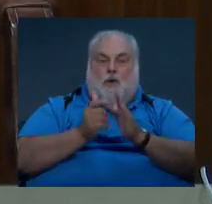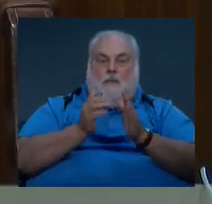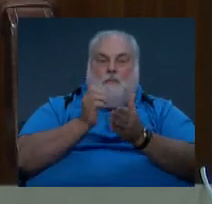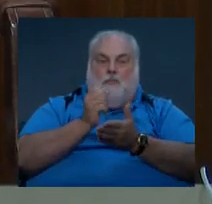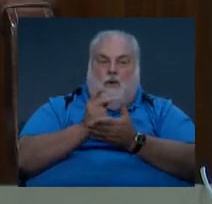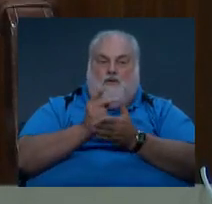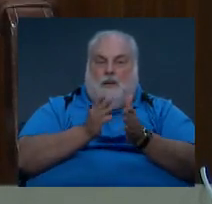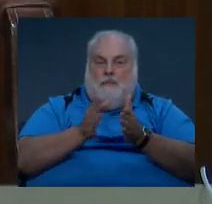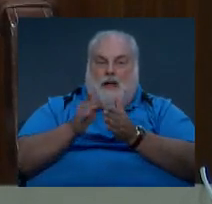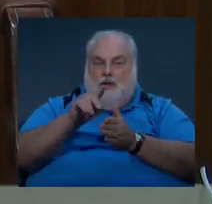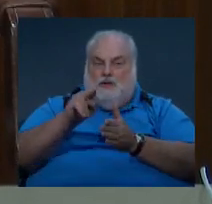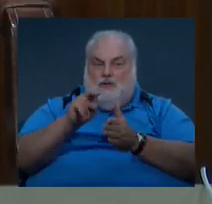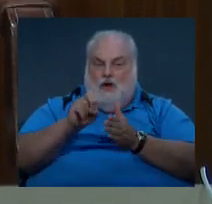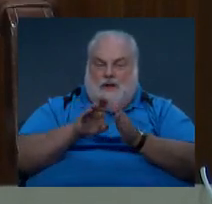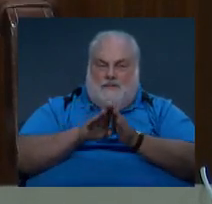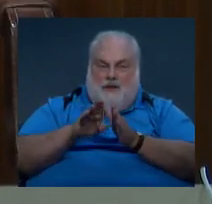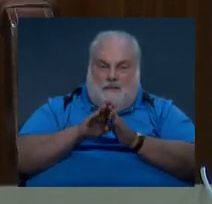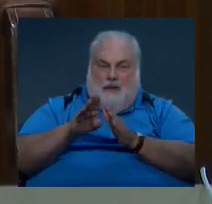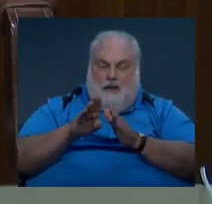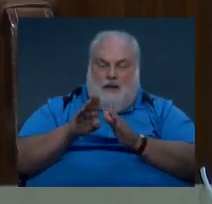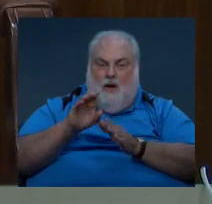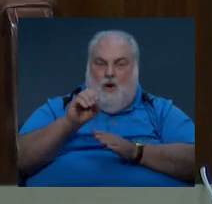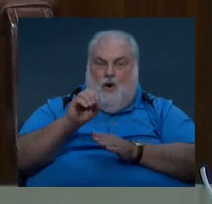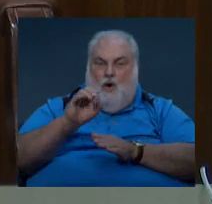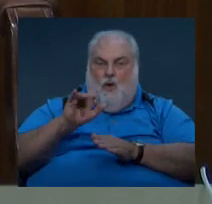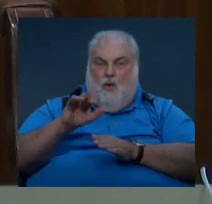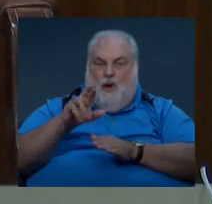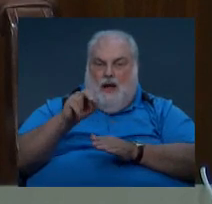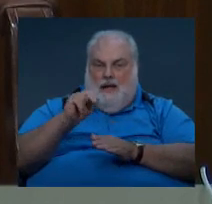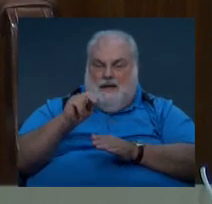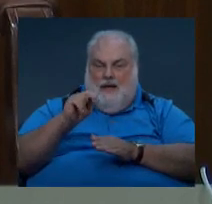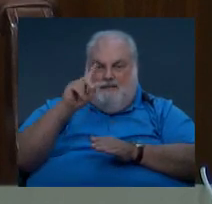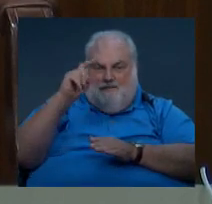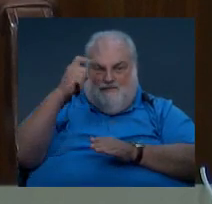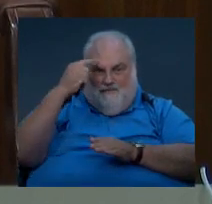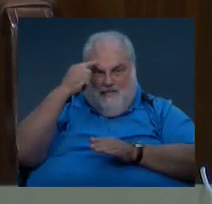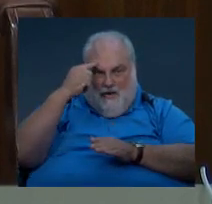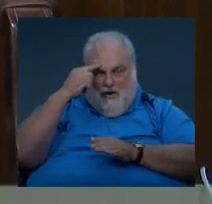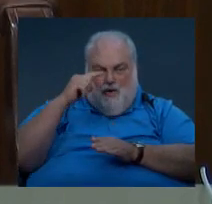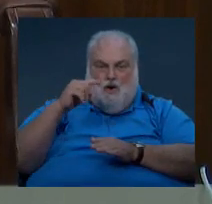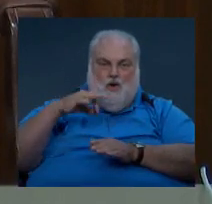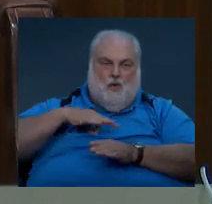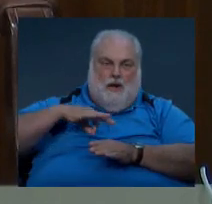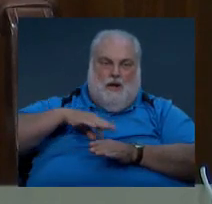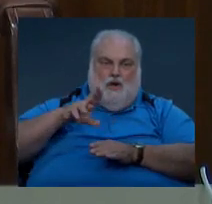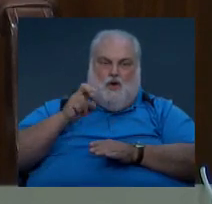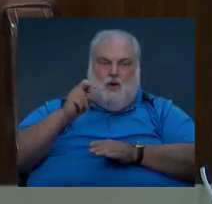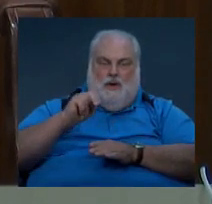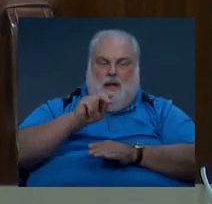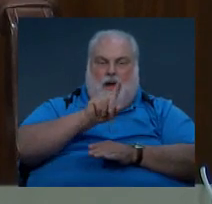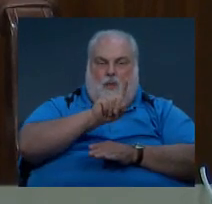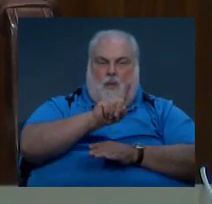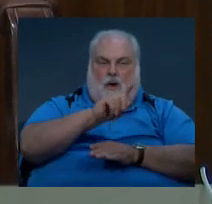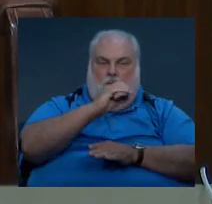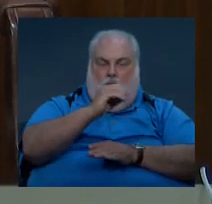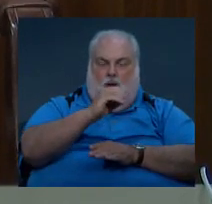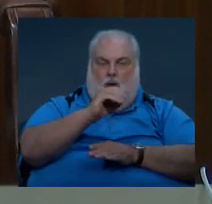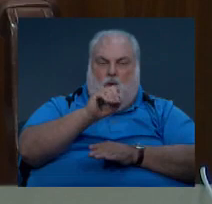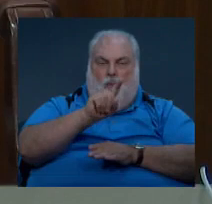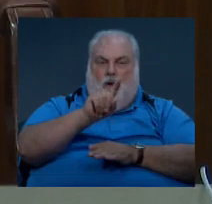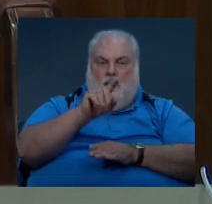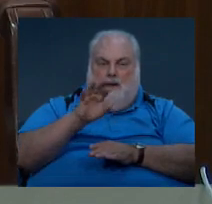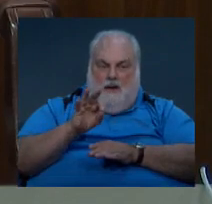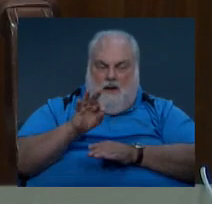zoning development, establish a plan office district titled Orion Federal Credit Union, short form PDO, located at 1019 North University